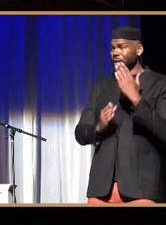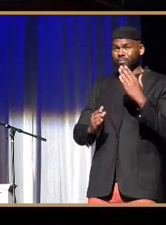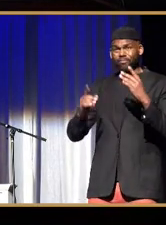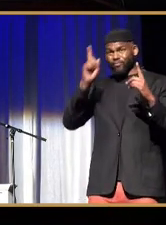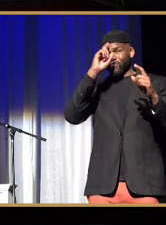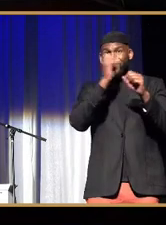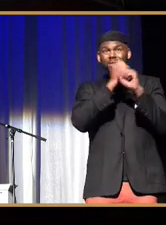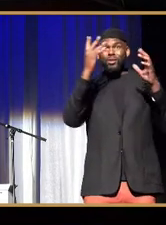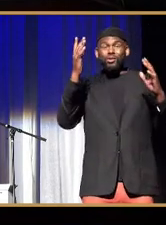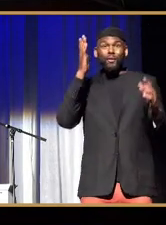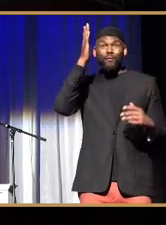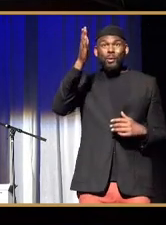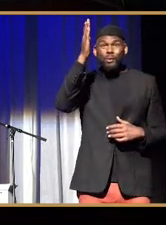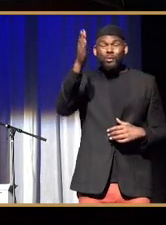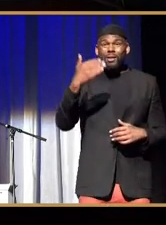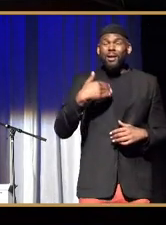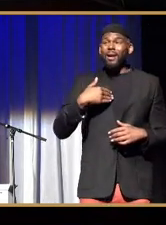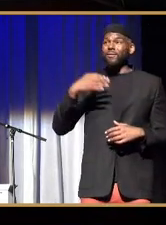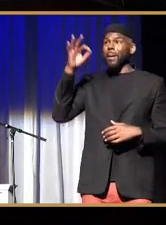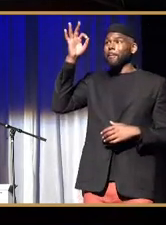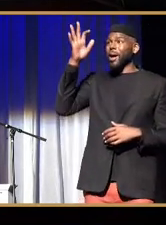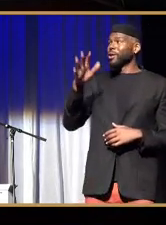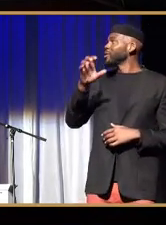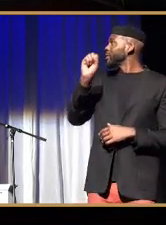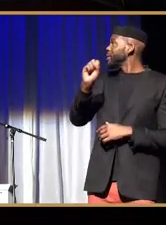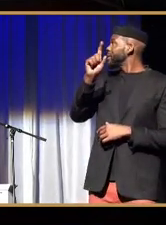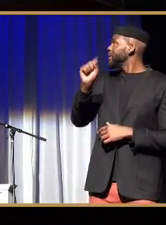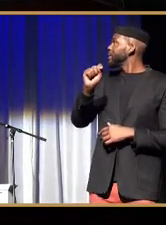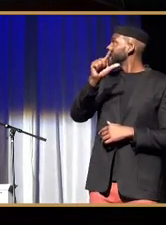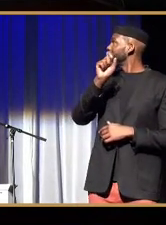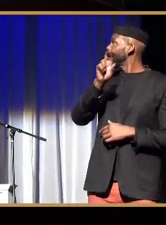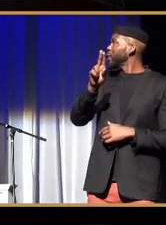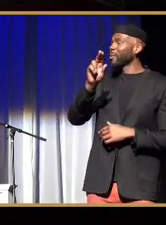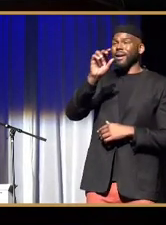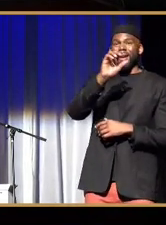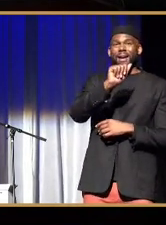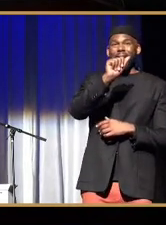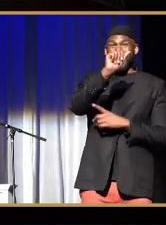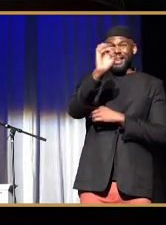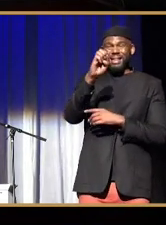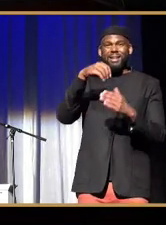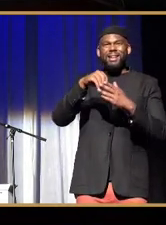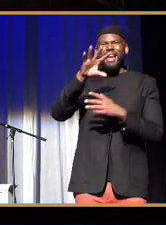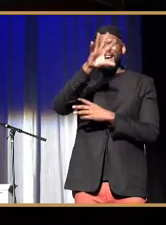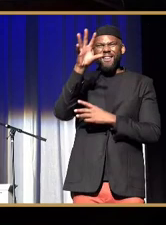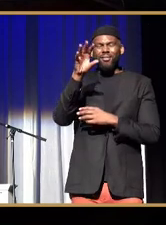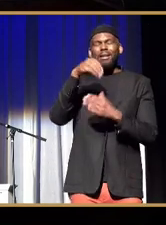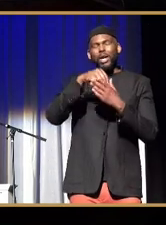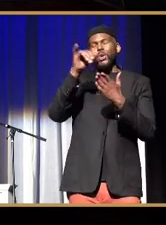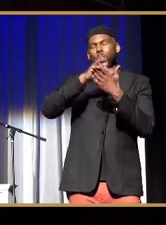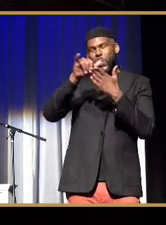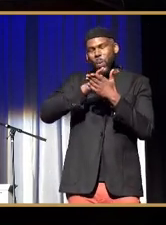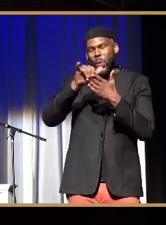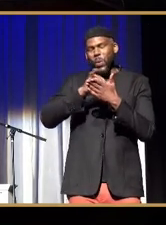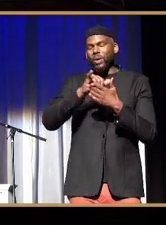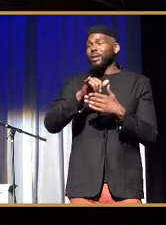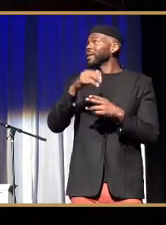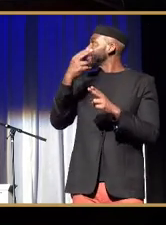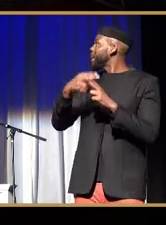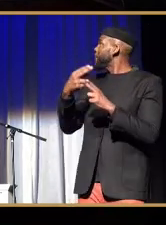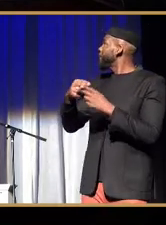future, here is the pastor of St. Luke African Episcopal Church in New York, Reverend Stephen A.